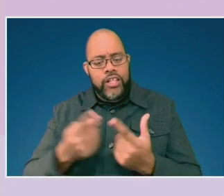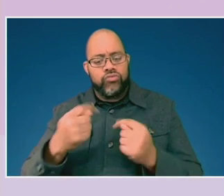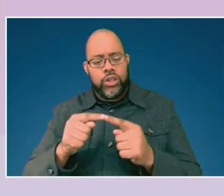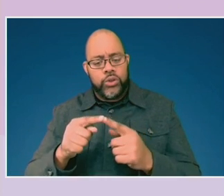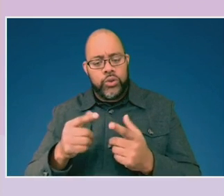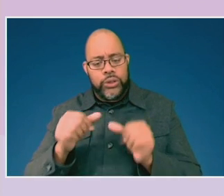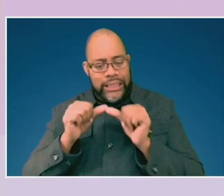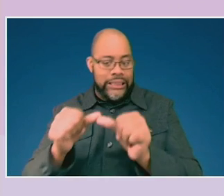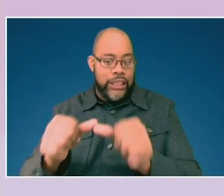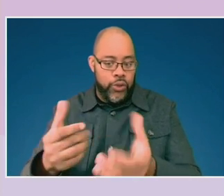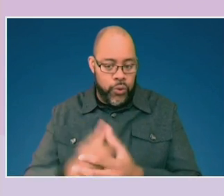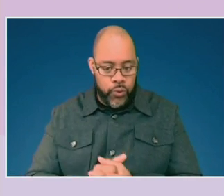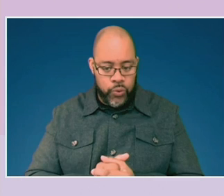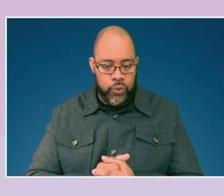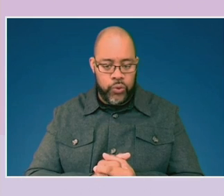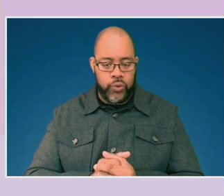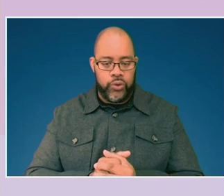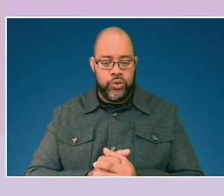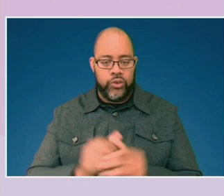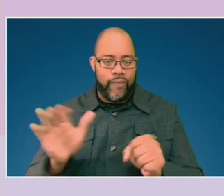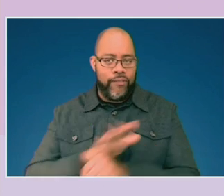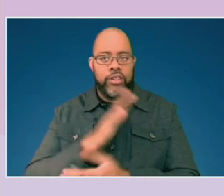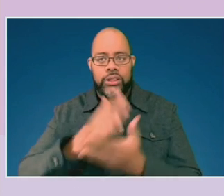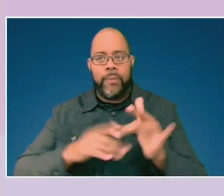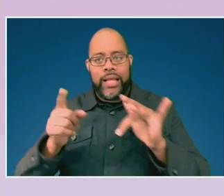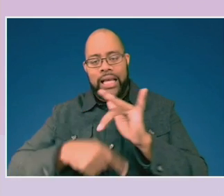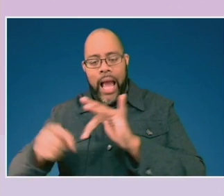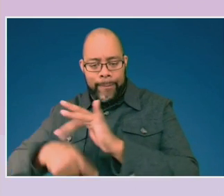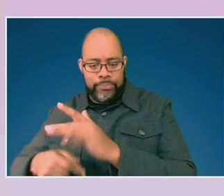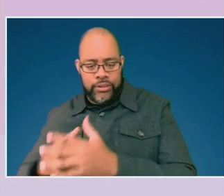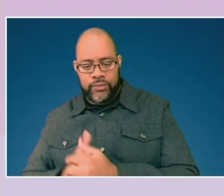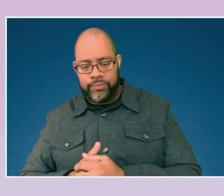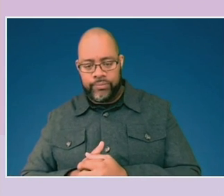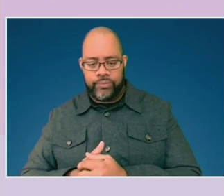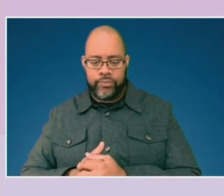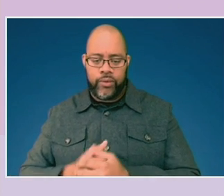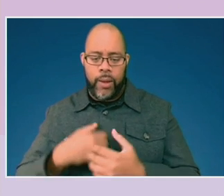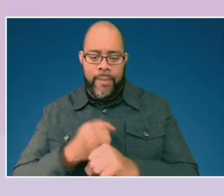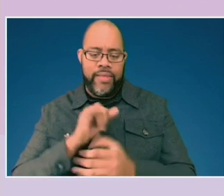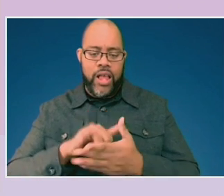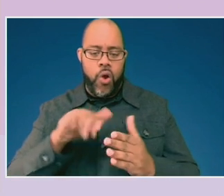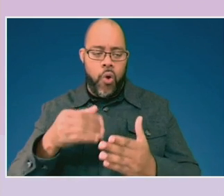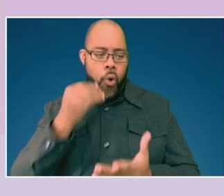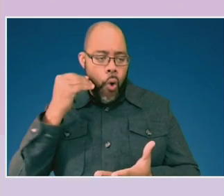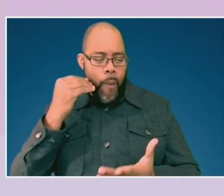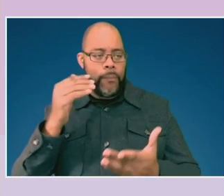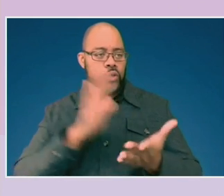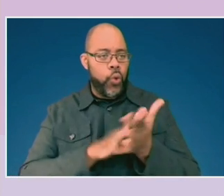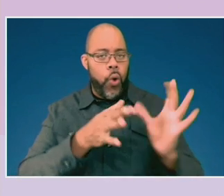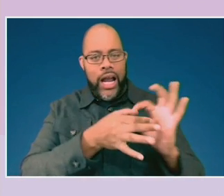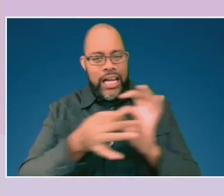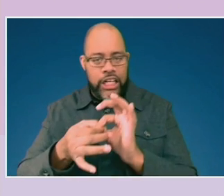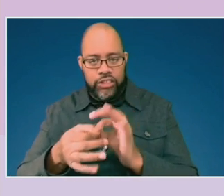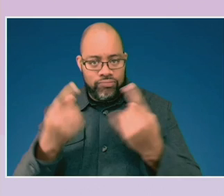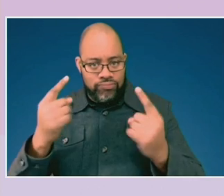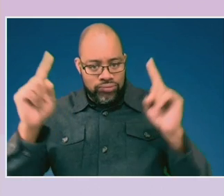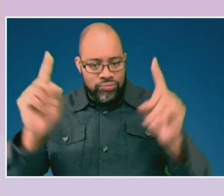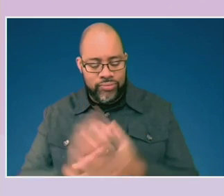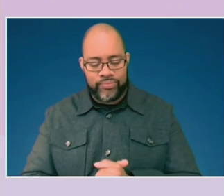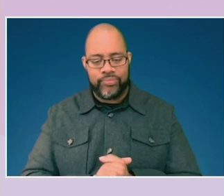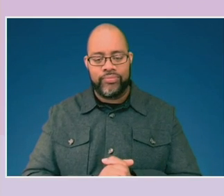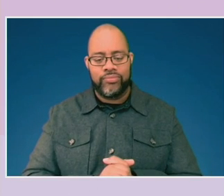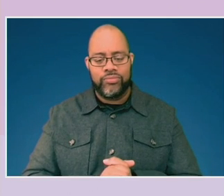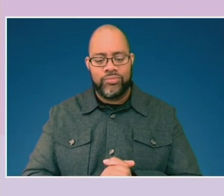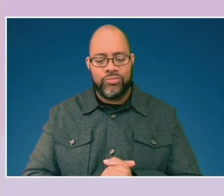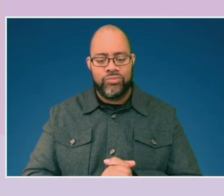continue to fill some of those gaps around kind of making that home and school connection happen. It's been